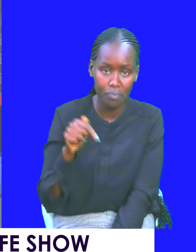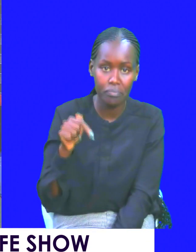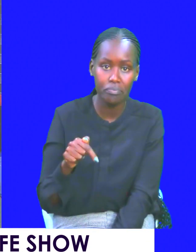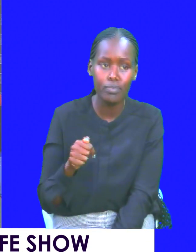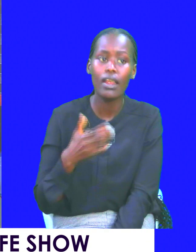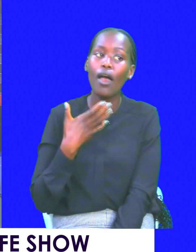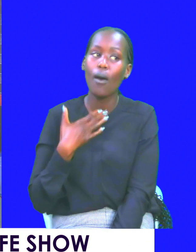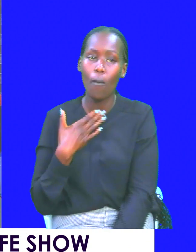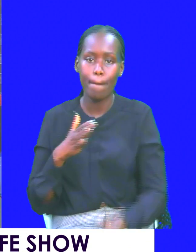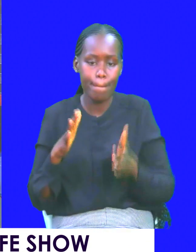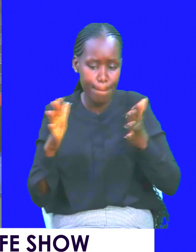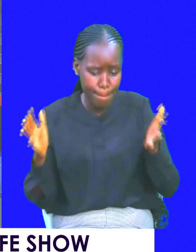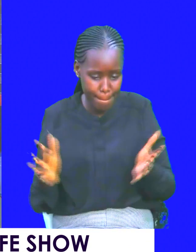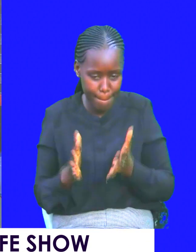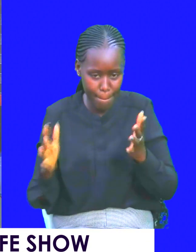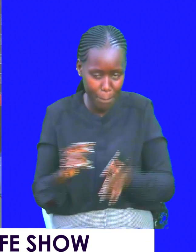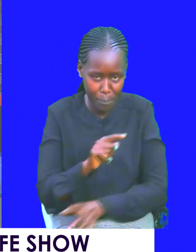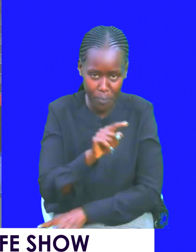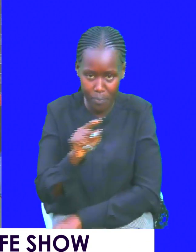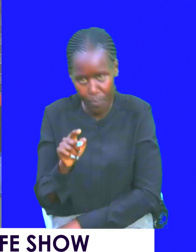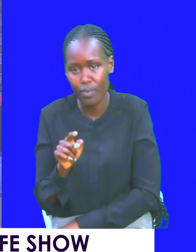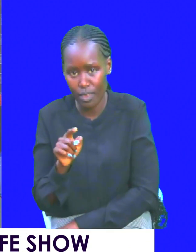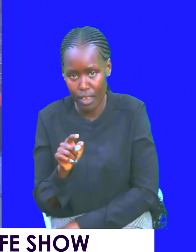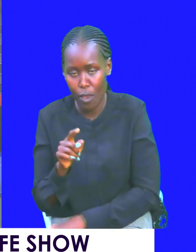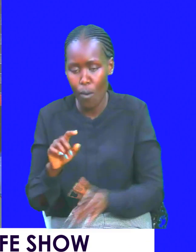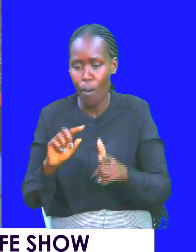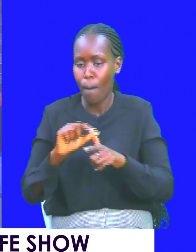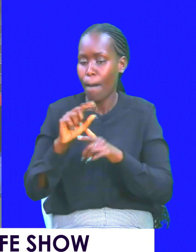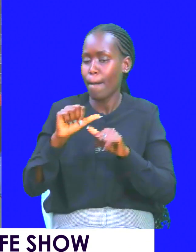I want to encourage you on the aspect of